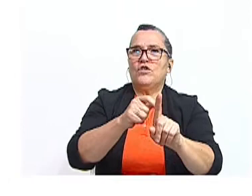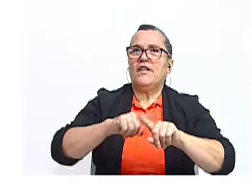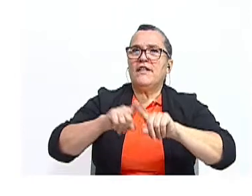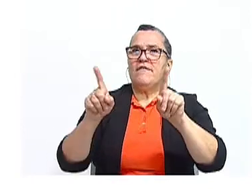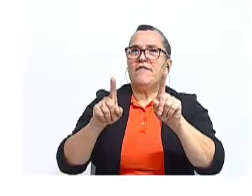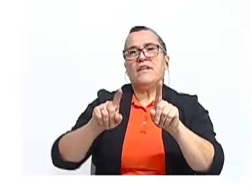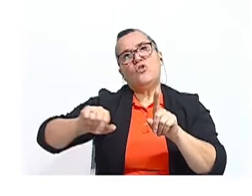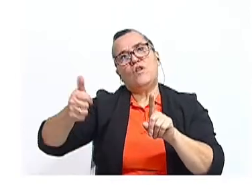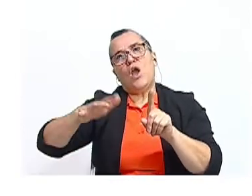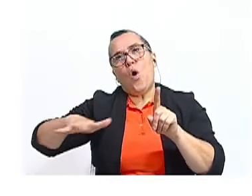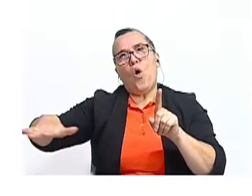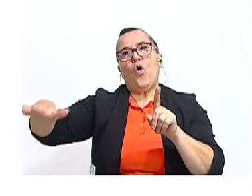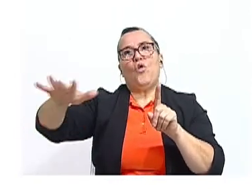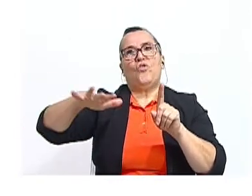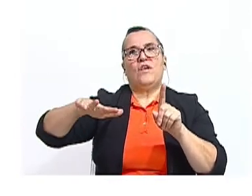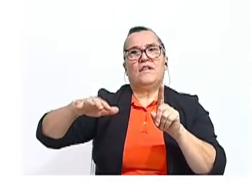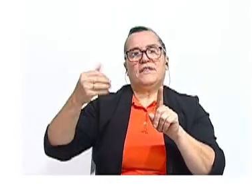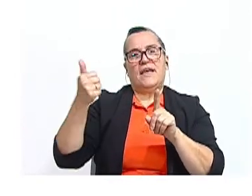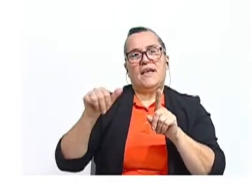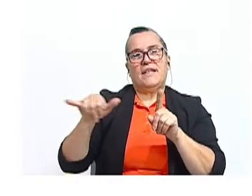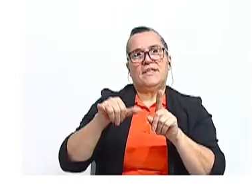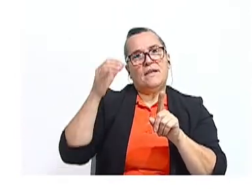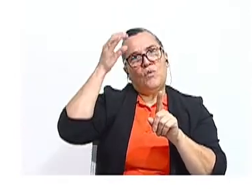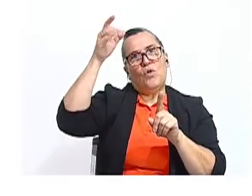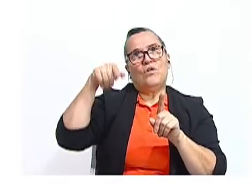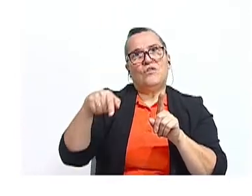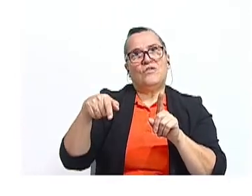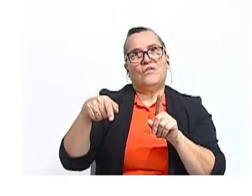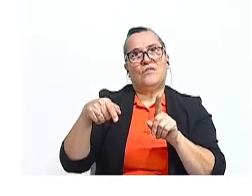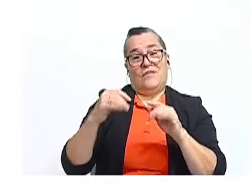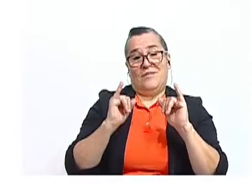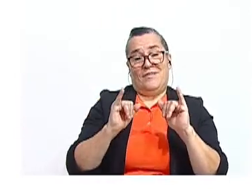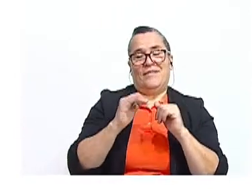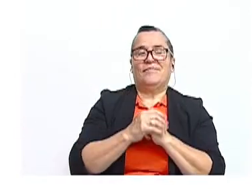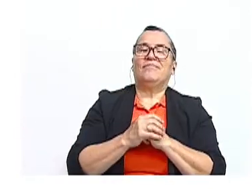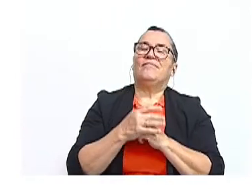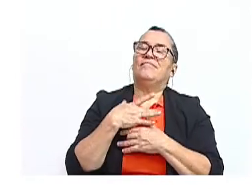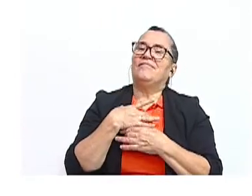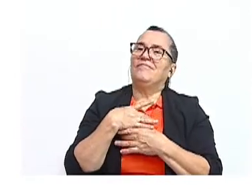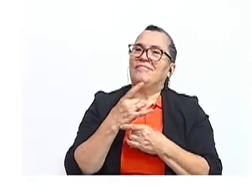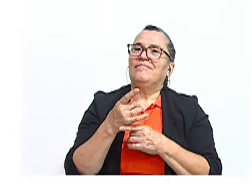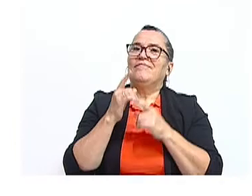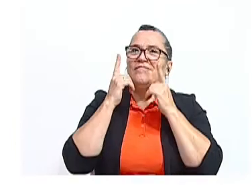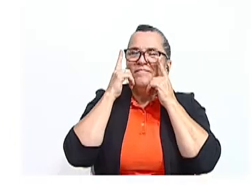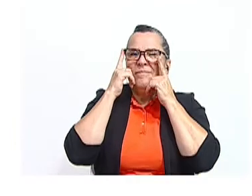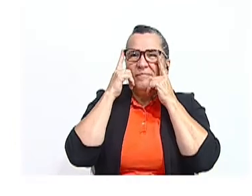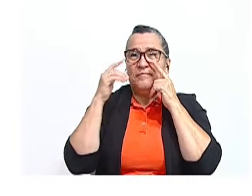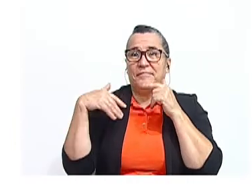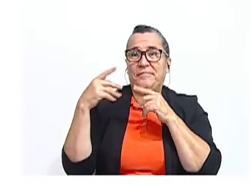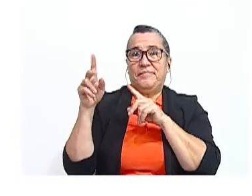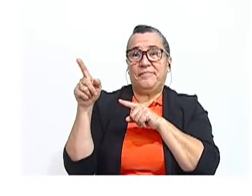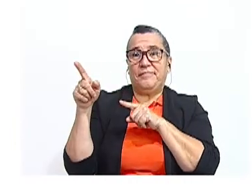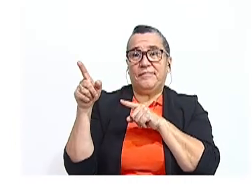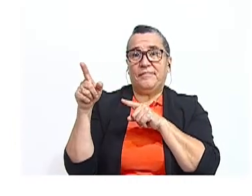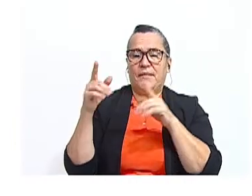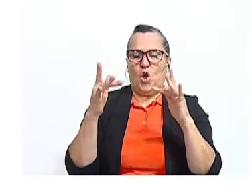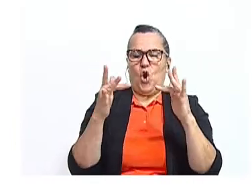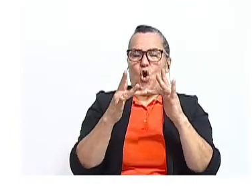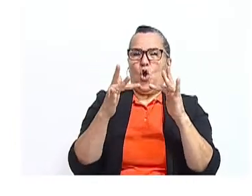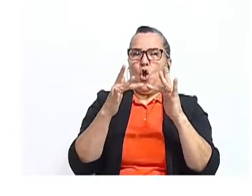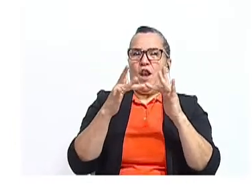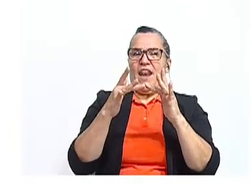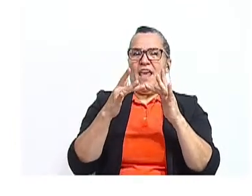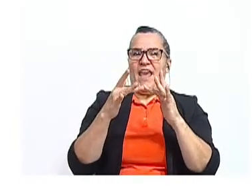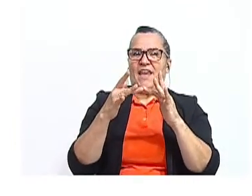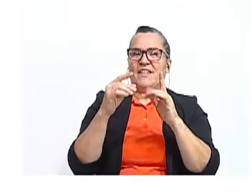from others within the same culture. Okay, very interesting, right? Next. We